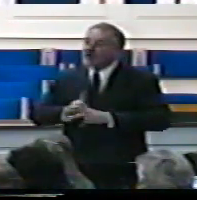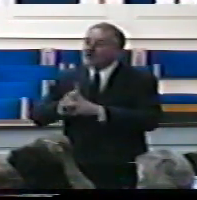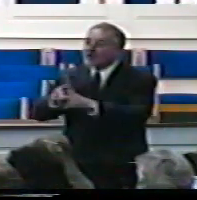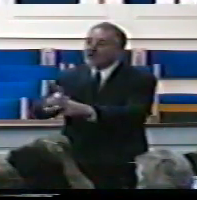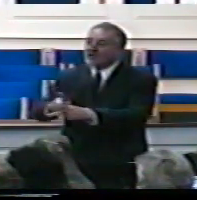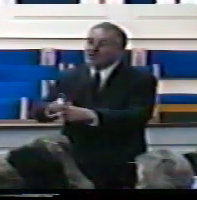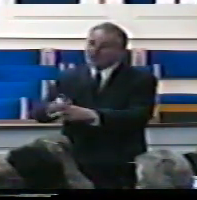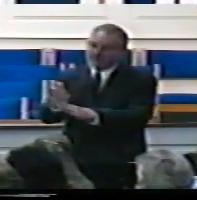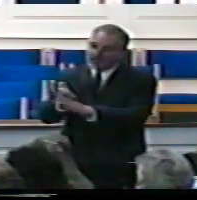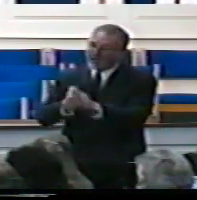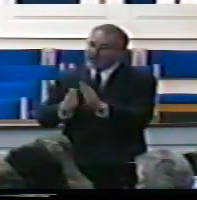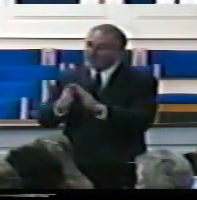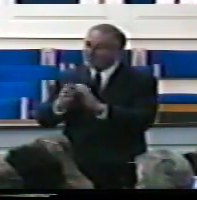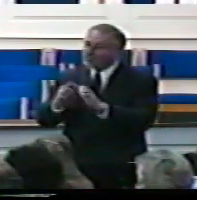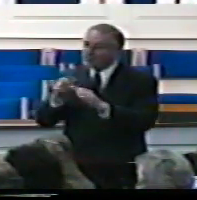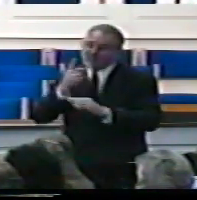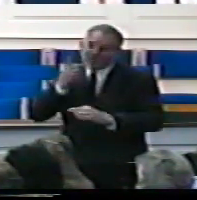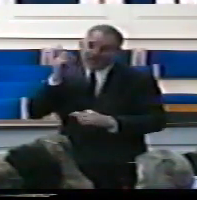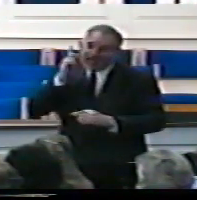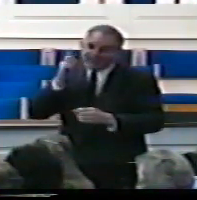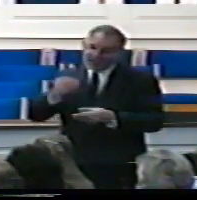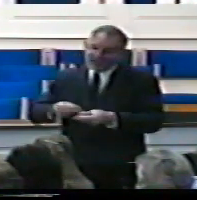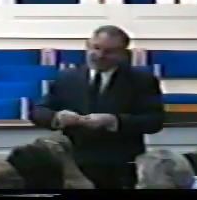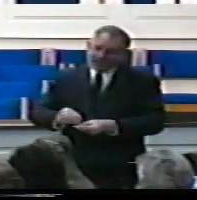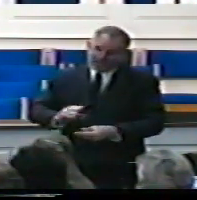deaf, change diapers,